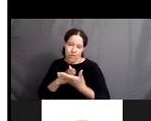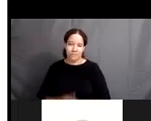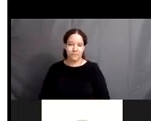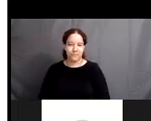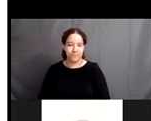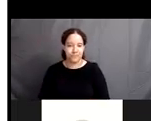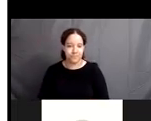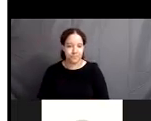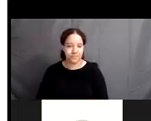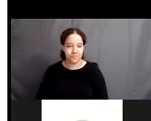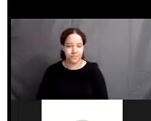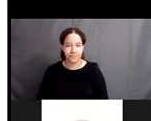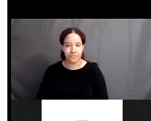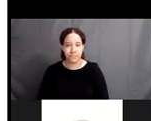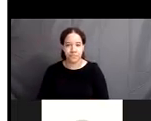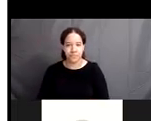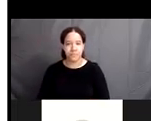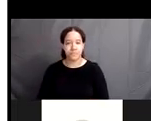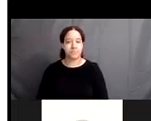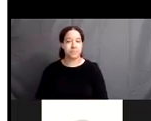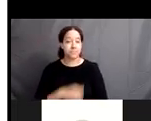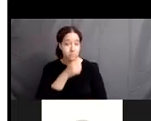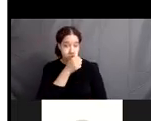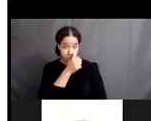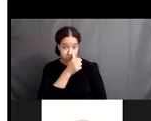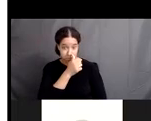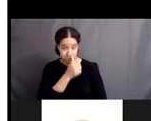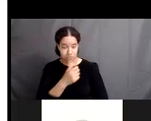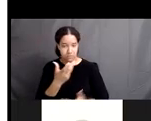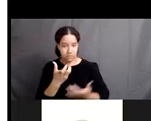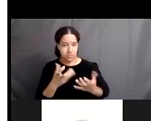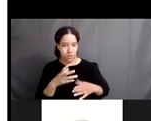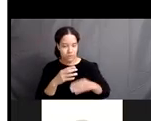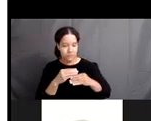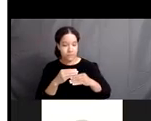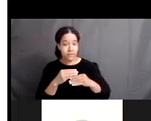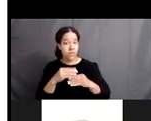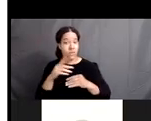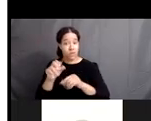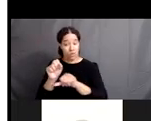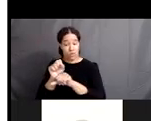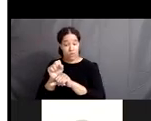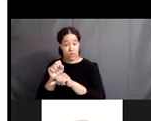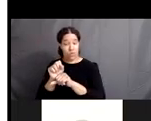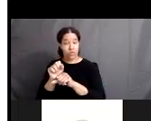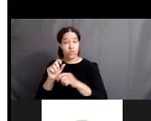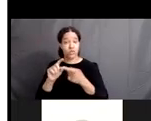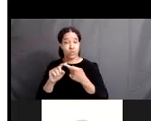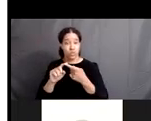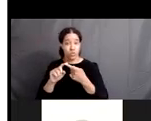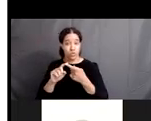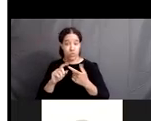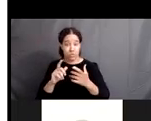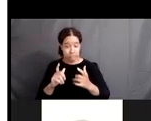Yeah, one of the other things I will add is that because the work to accelerate the adoption of